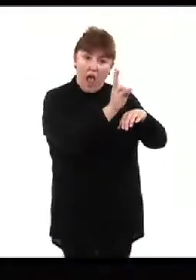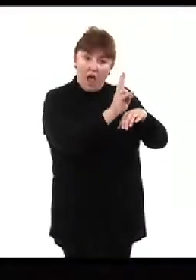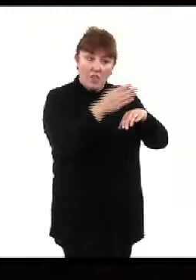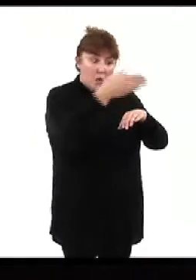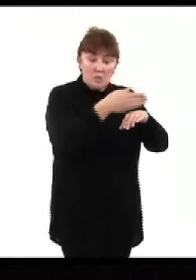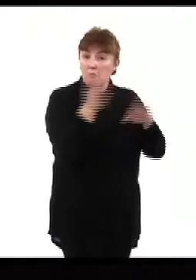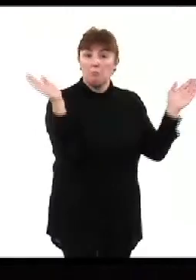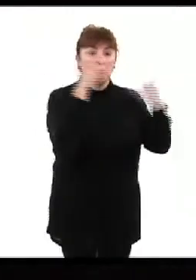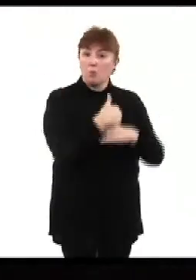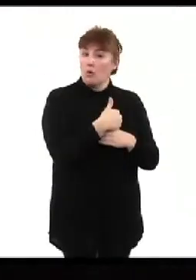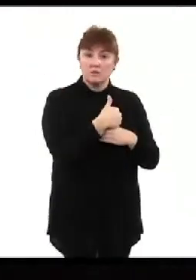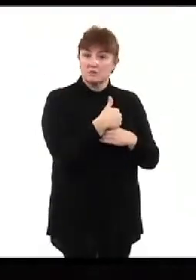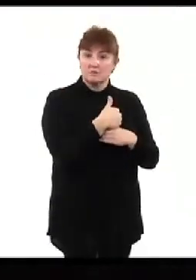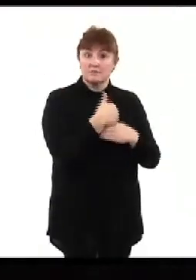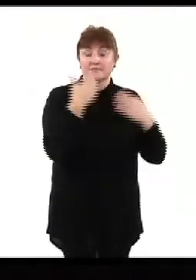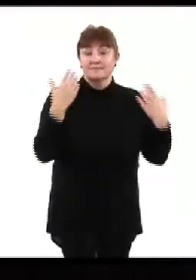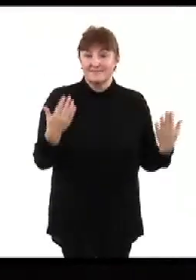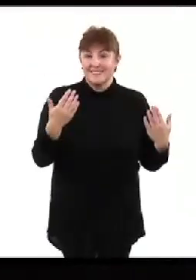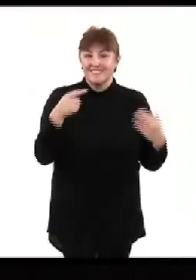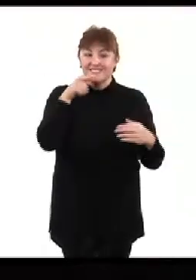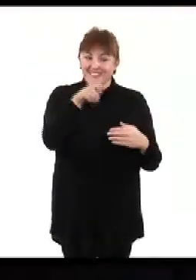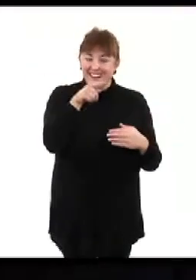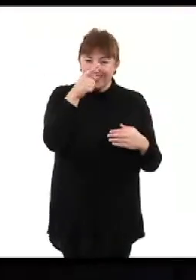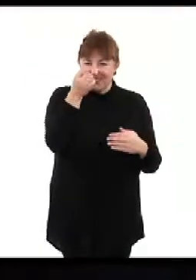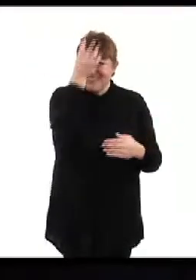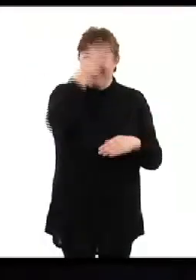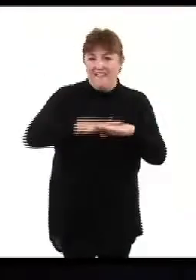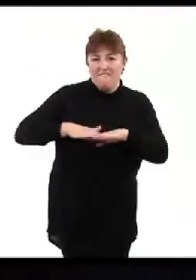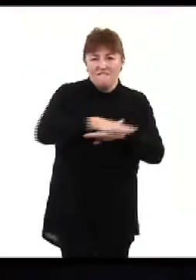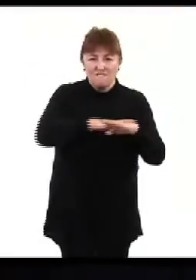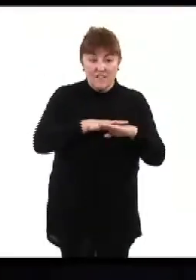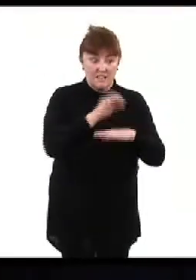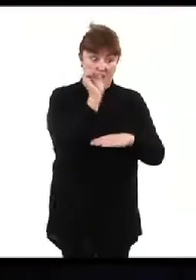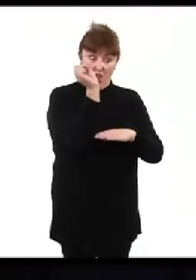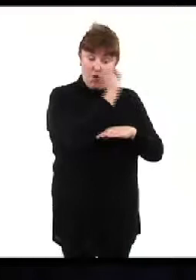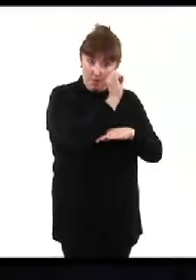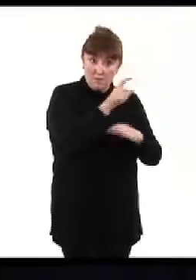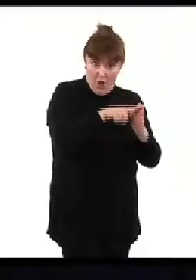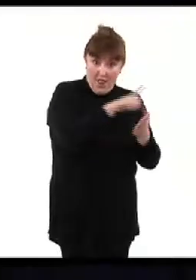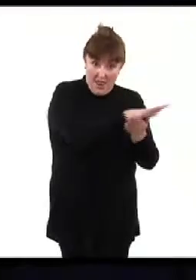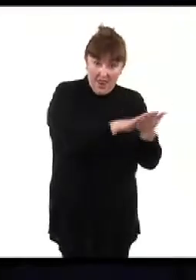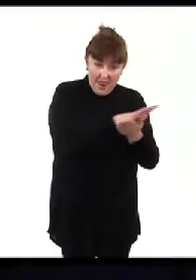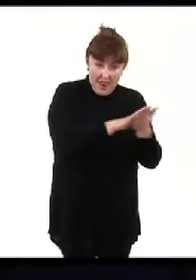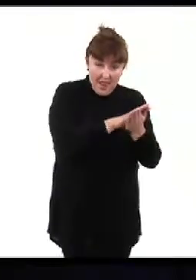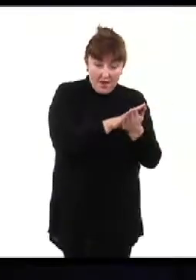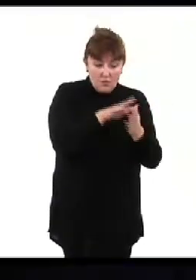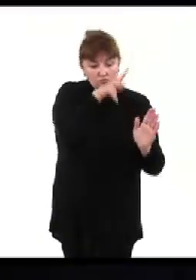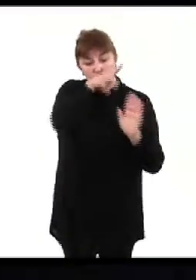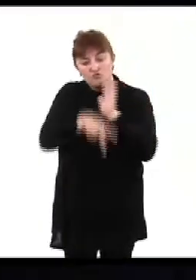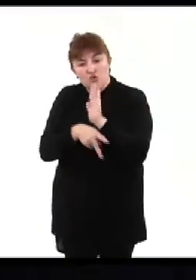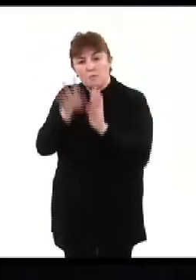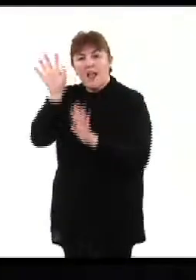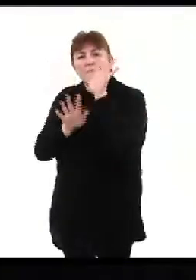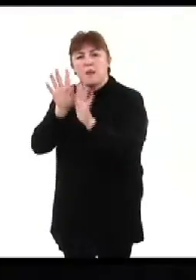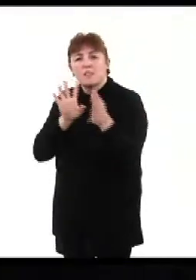well, actually, let me leave it there. So, so that's the basic idea. Do these verbs pattern like pantomimes, or do they